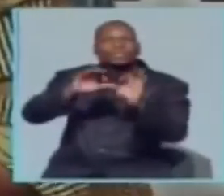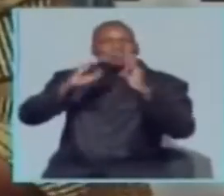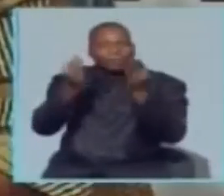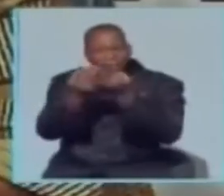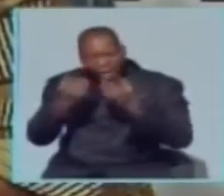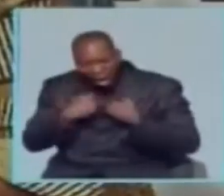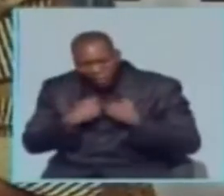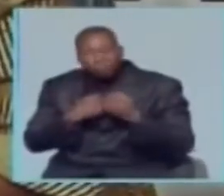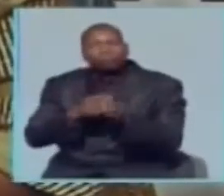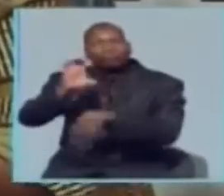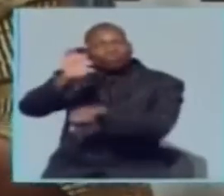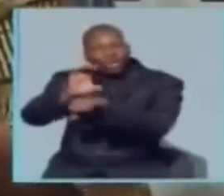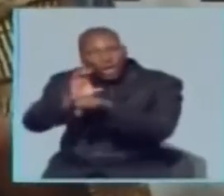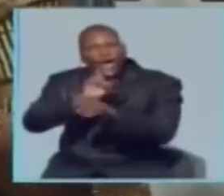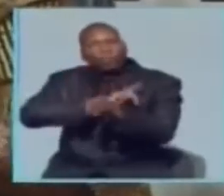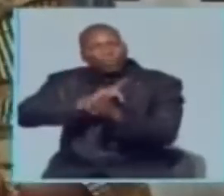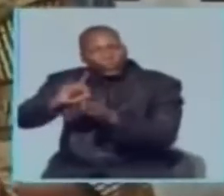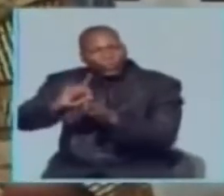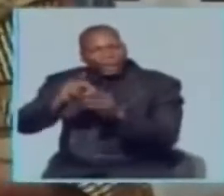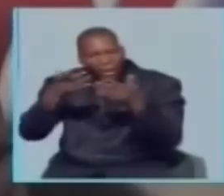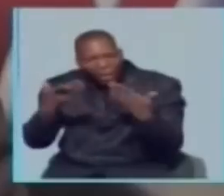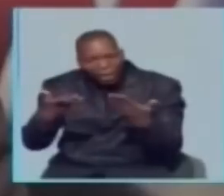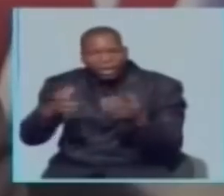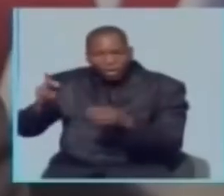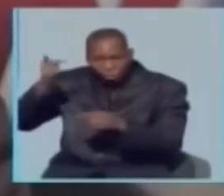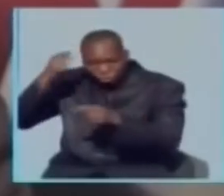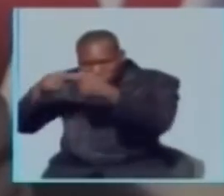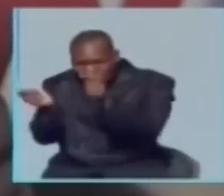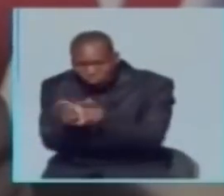they have churches, they have political parties.